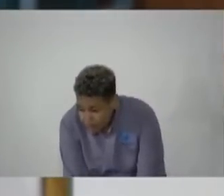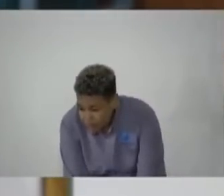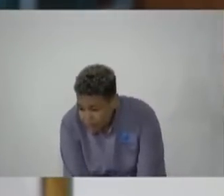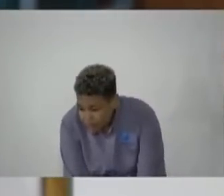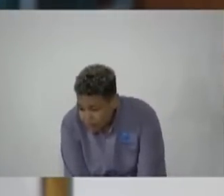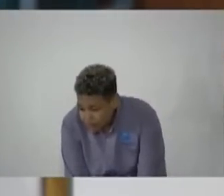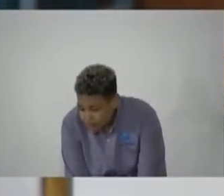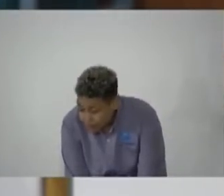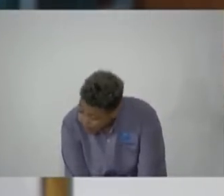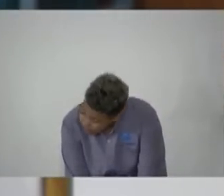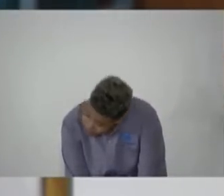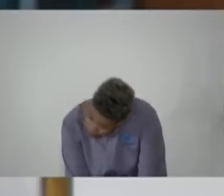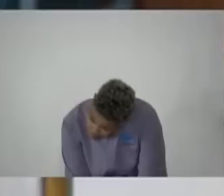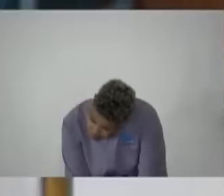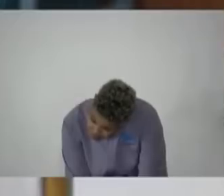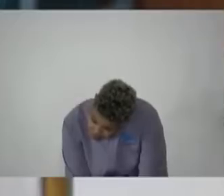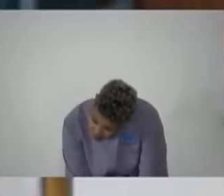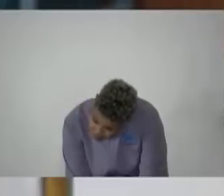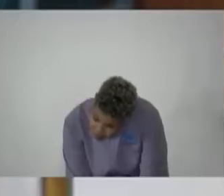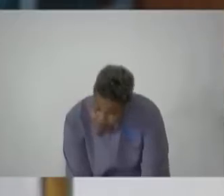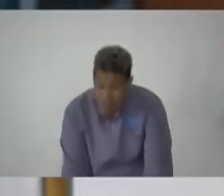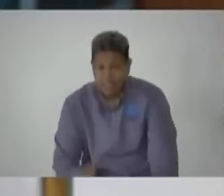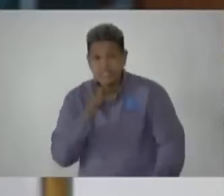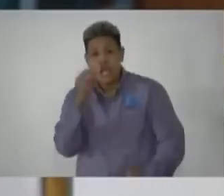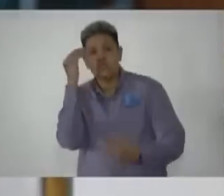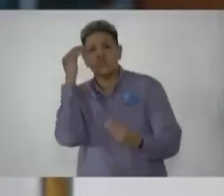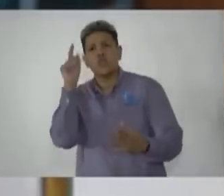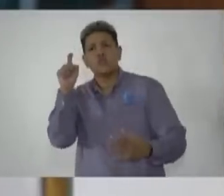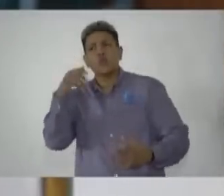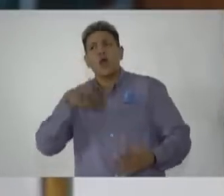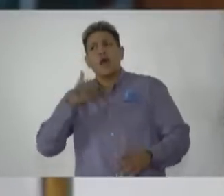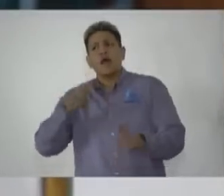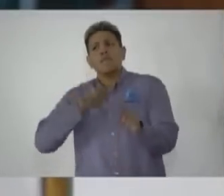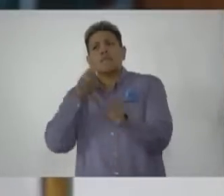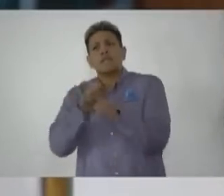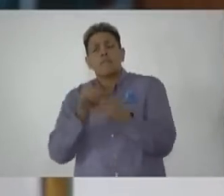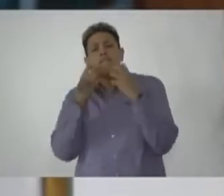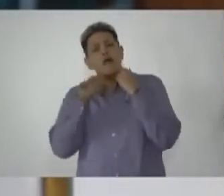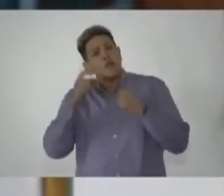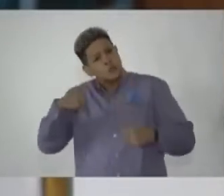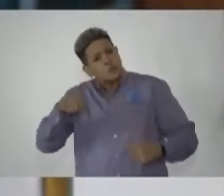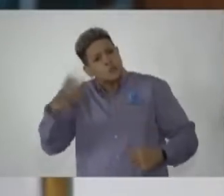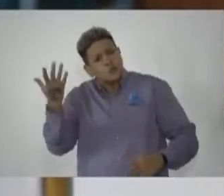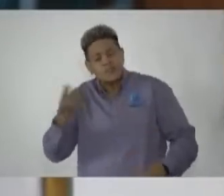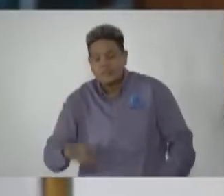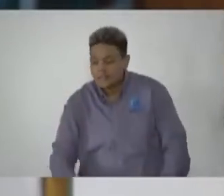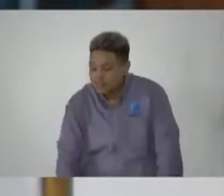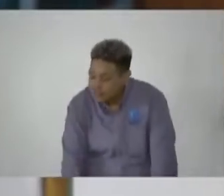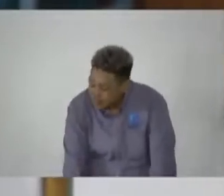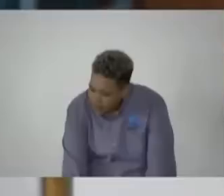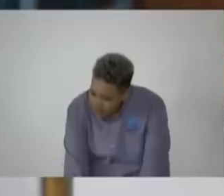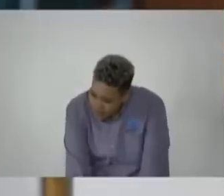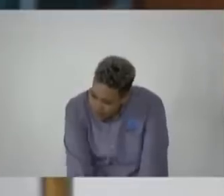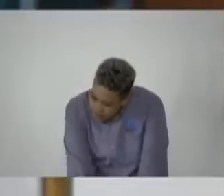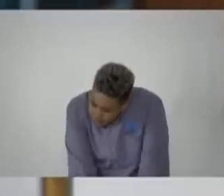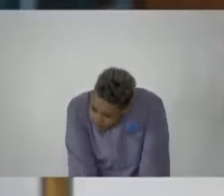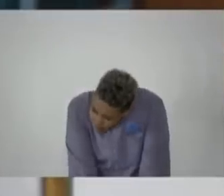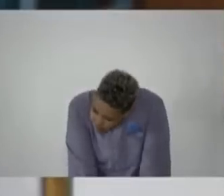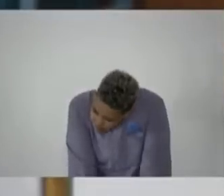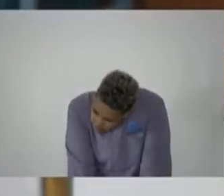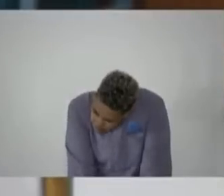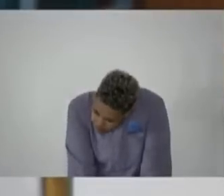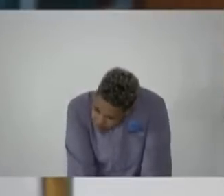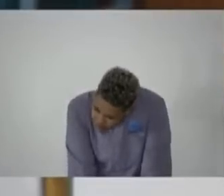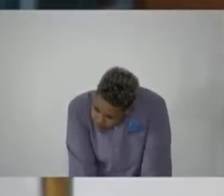impact. But the thought and the caution and concerns underscore the need for